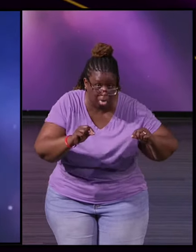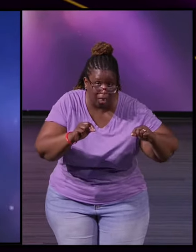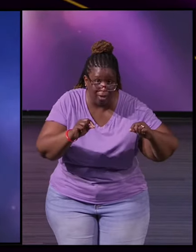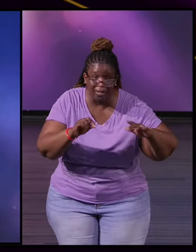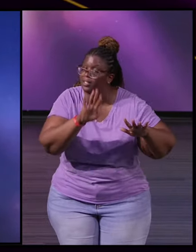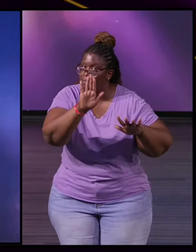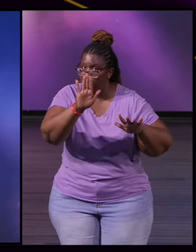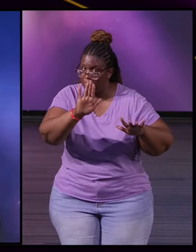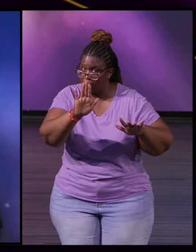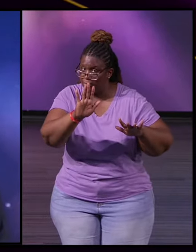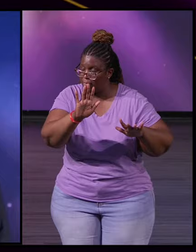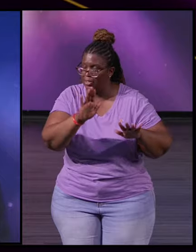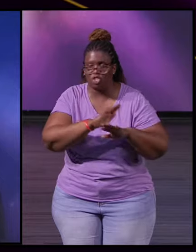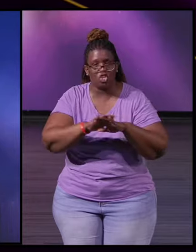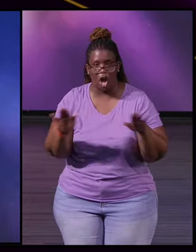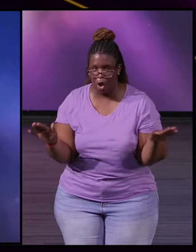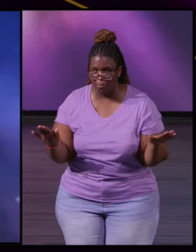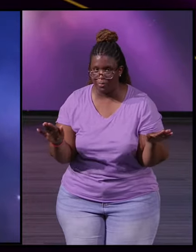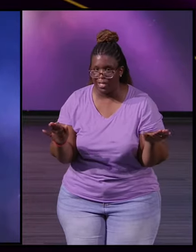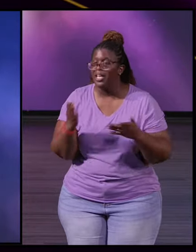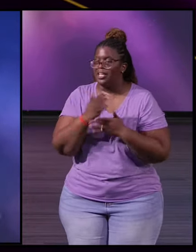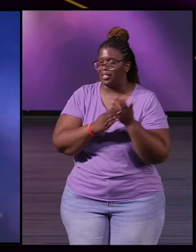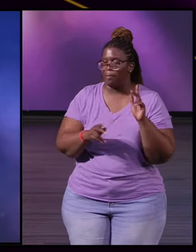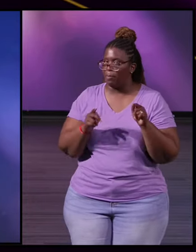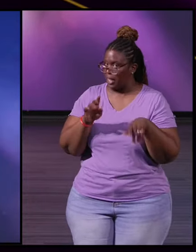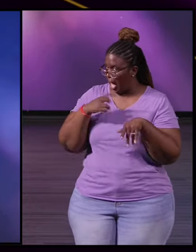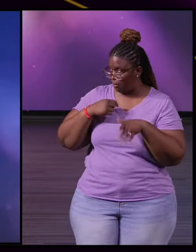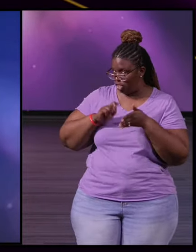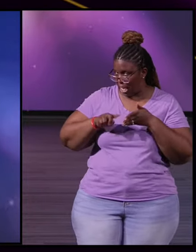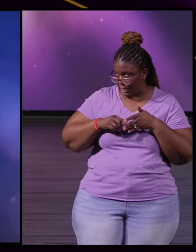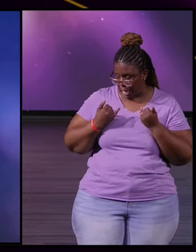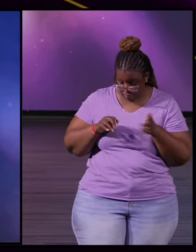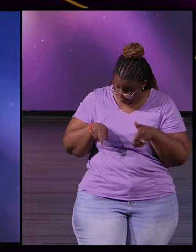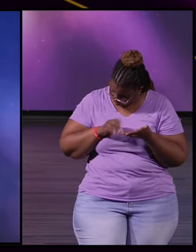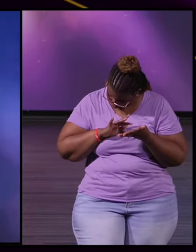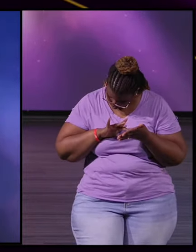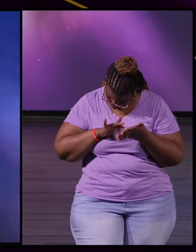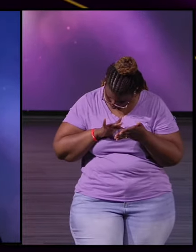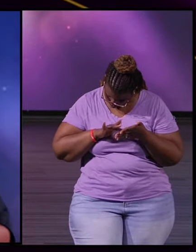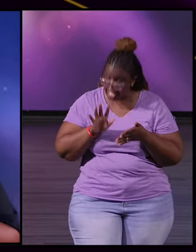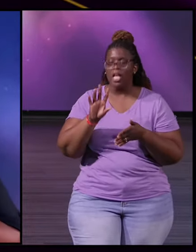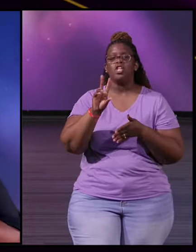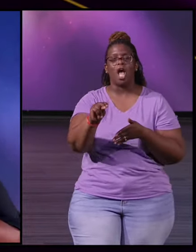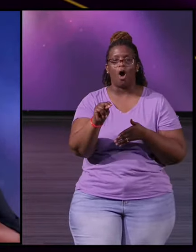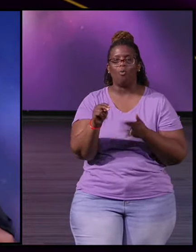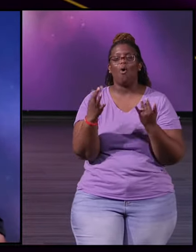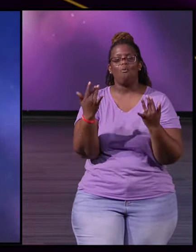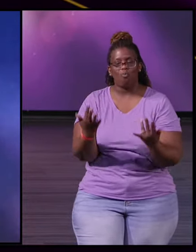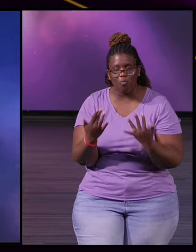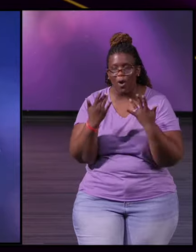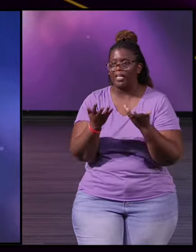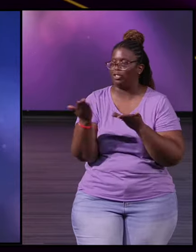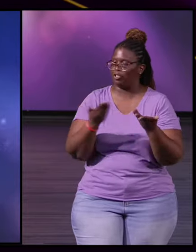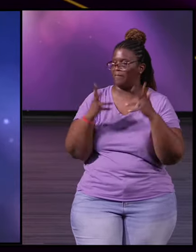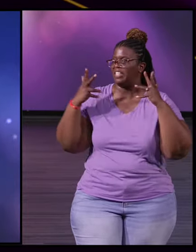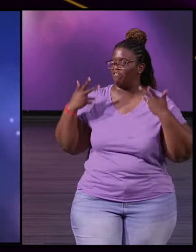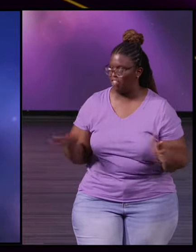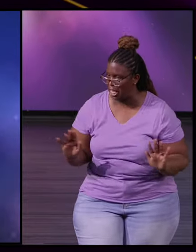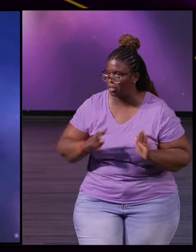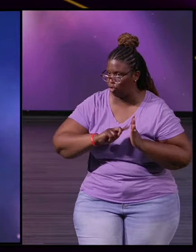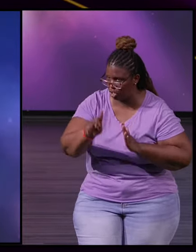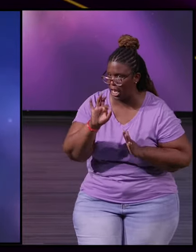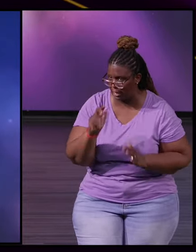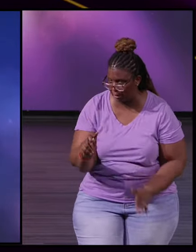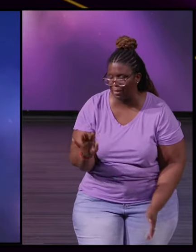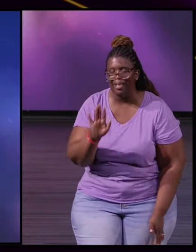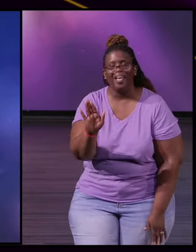I know some of y'all say, I know what I'm getting my menu together. Don't check now. Wait till after service. All right? And y'all can go down there and enjoy the food trucks. And so we